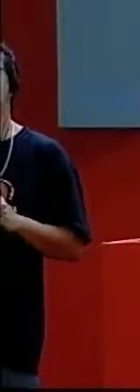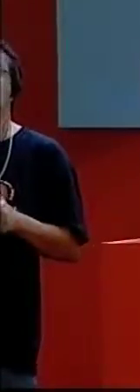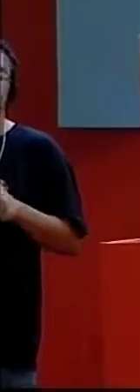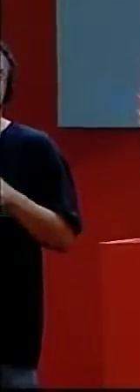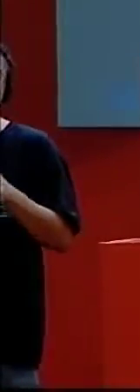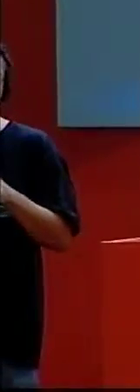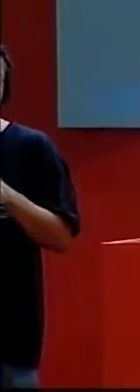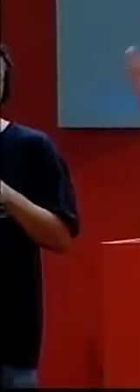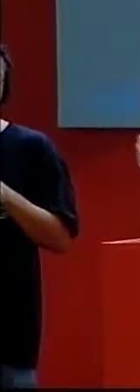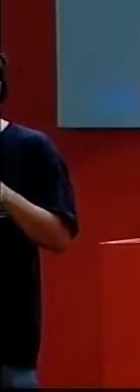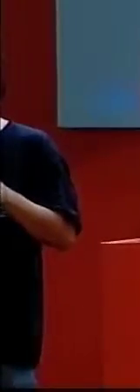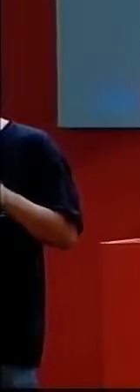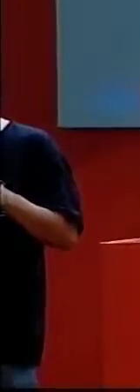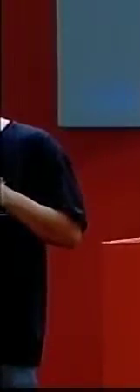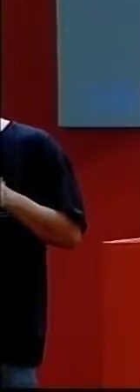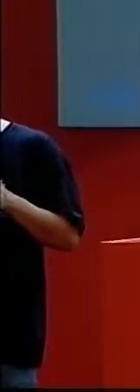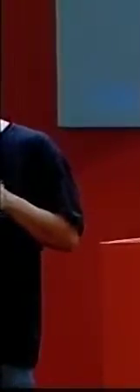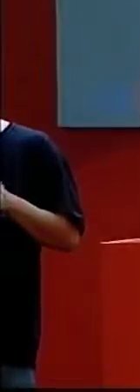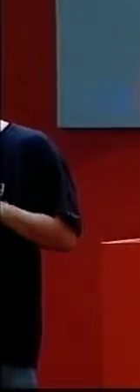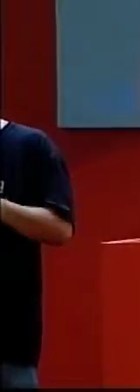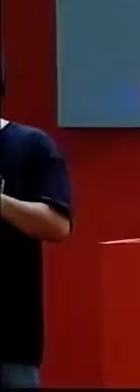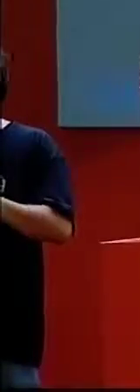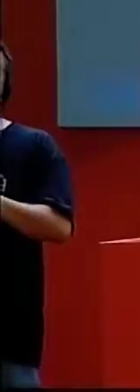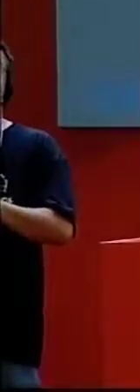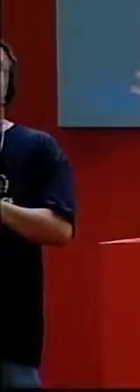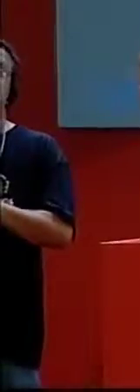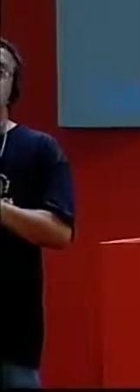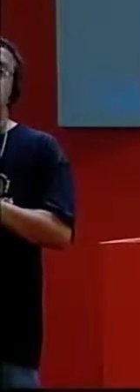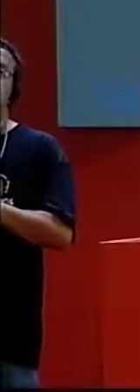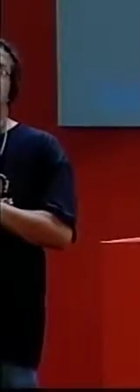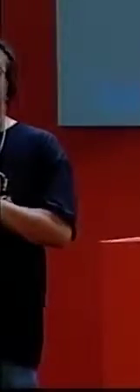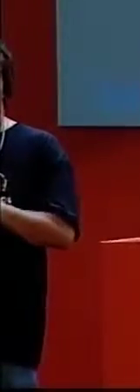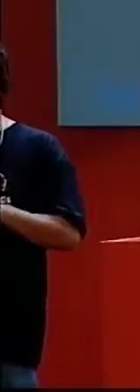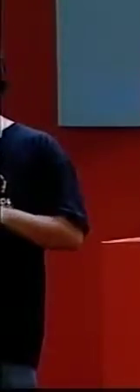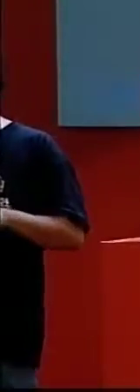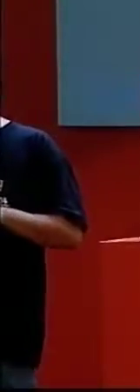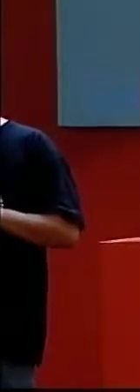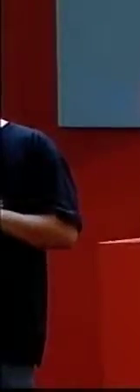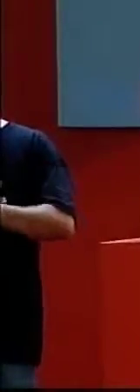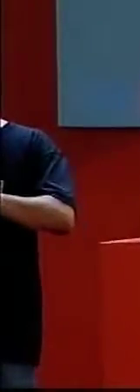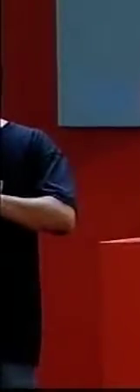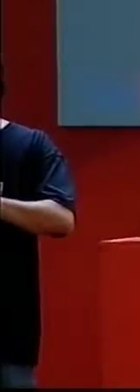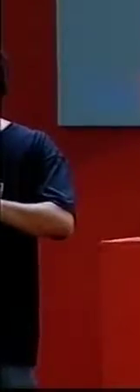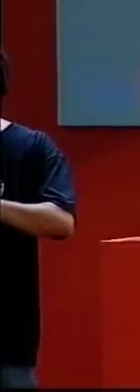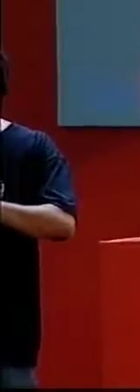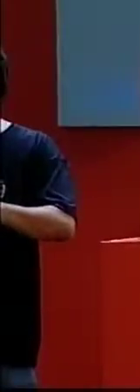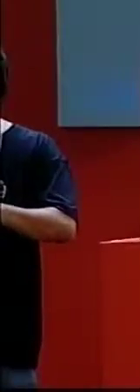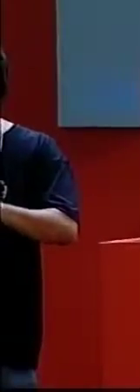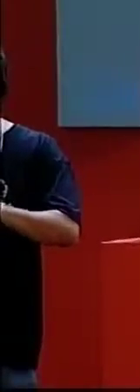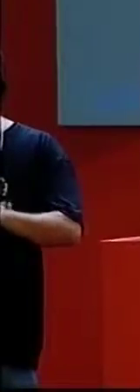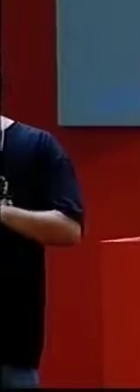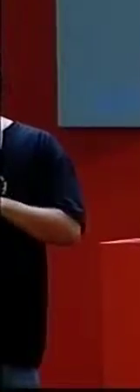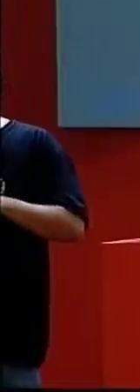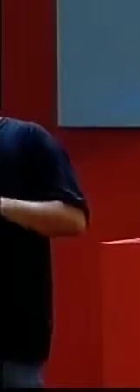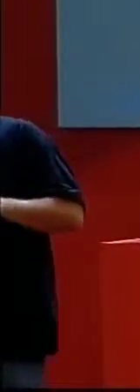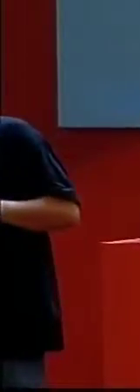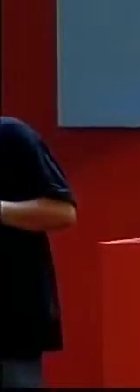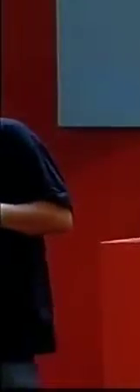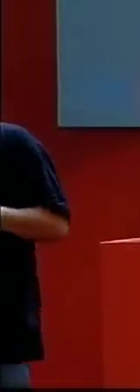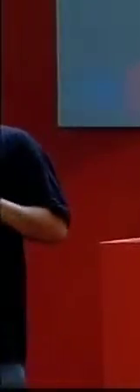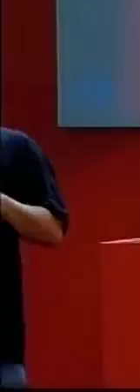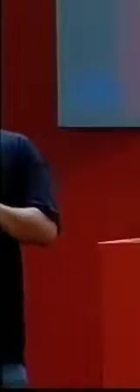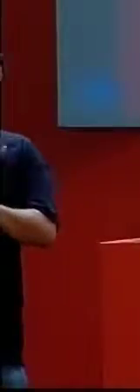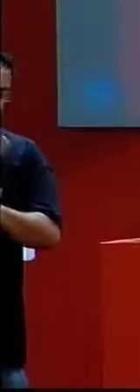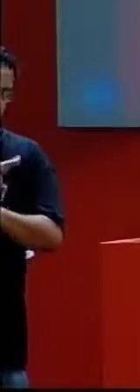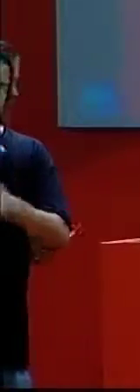problem solved, there's now a legal agreement, we just have to wait for the next phase of the Kyoto and the business is taken care of.